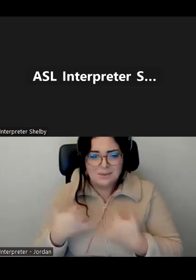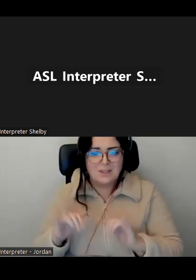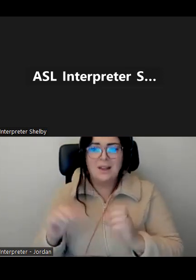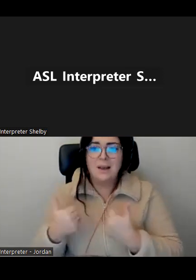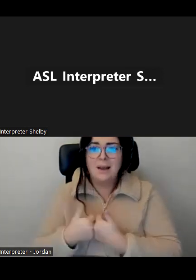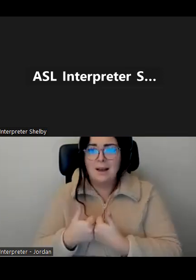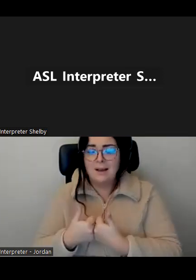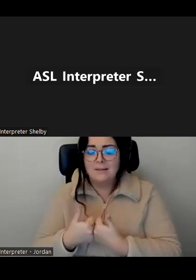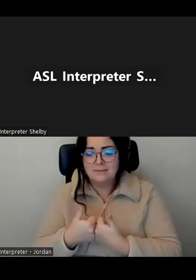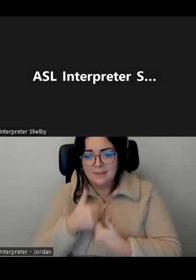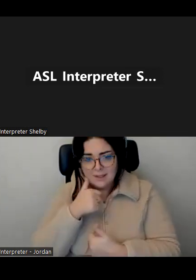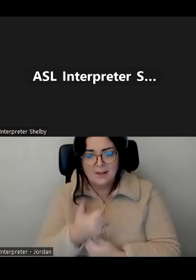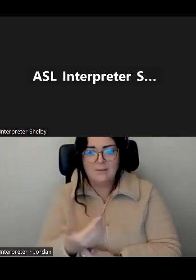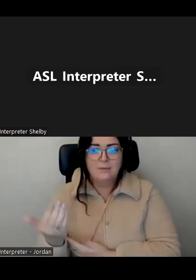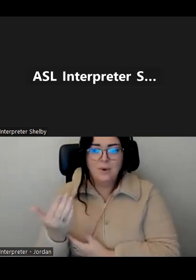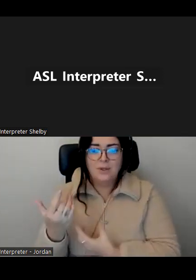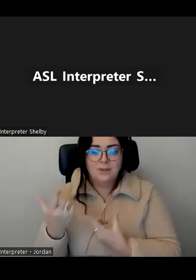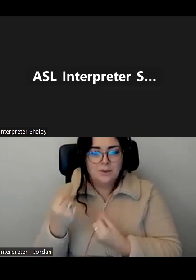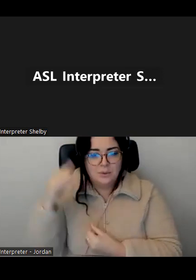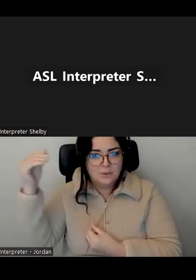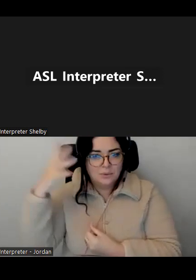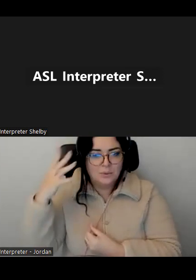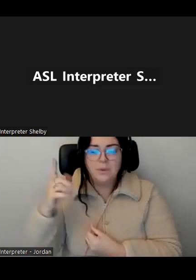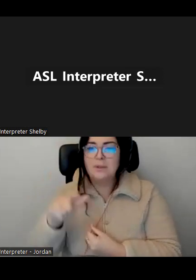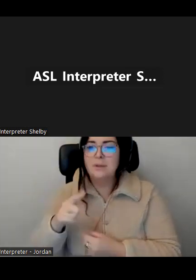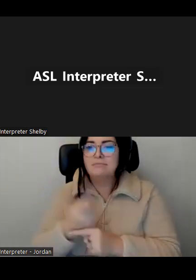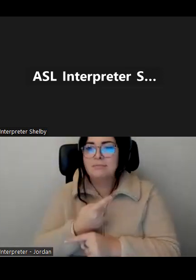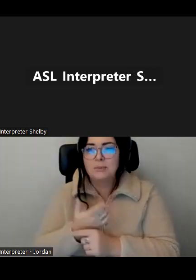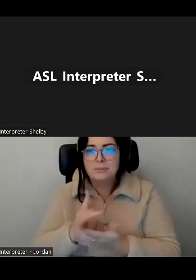difficult to engage in without proper treatment.